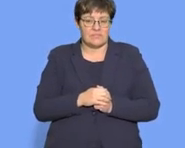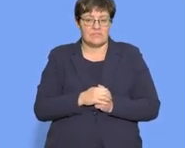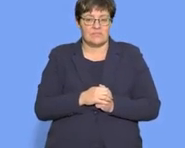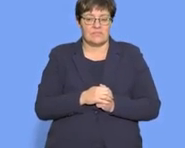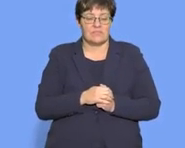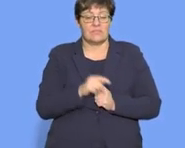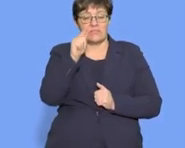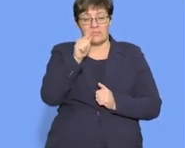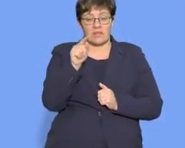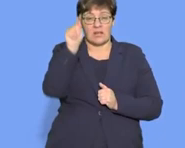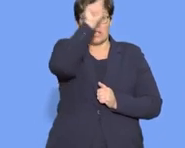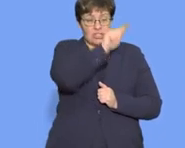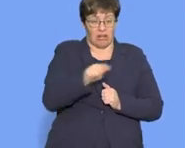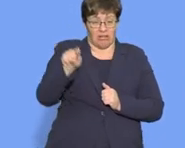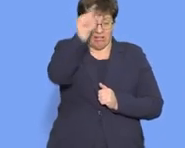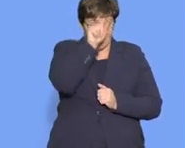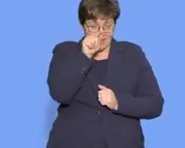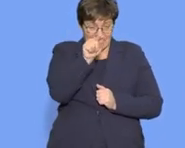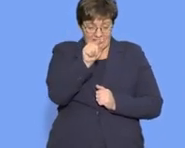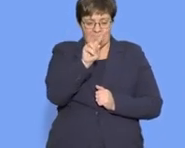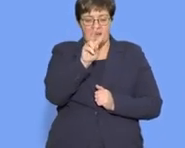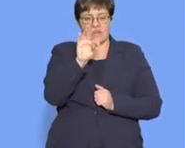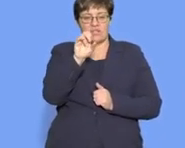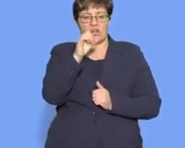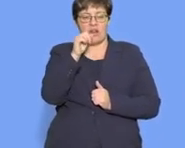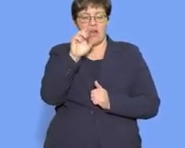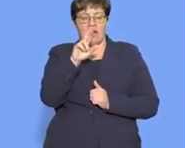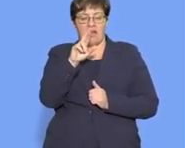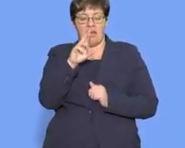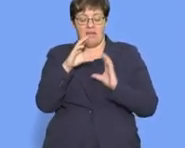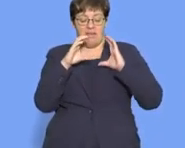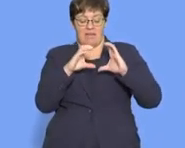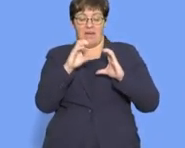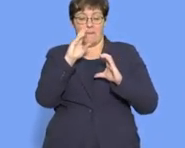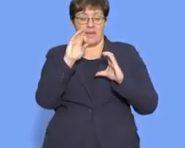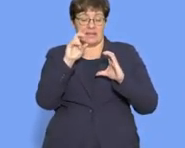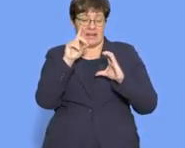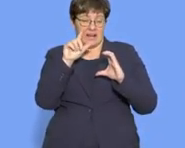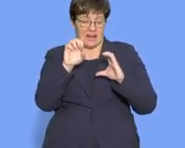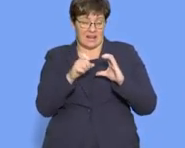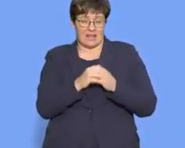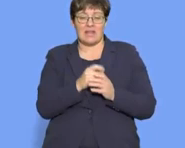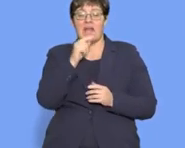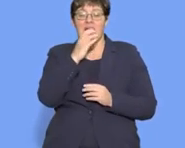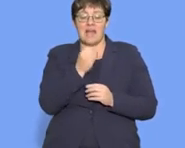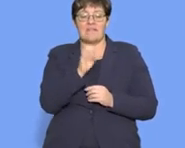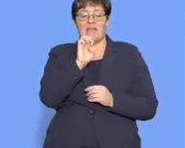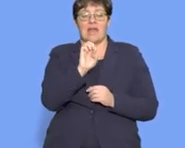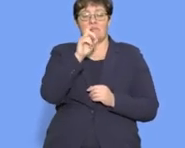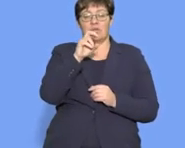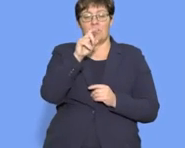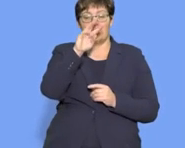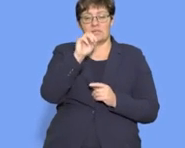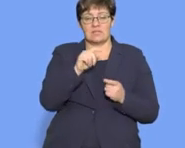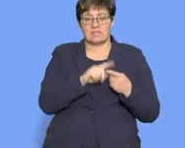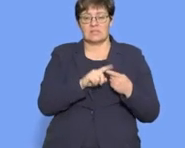This circled area is the vascular bundle. You can probably pick up, there's the epidermis, there's